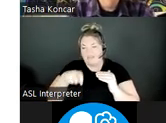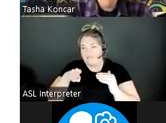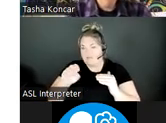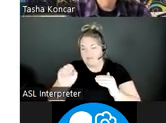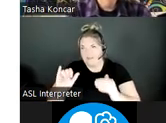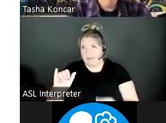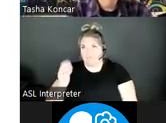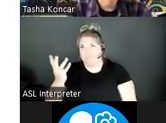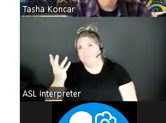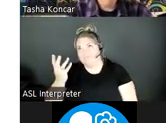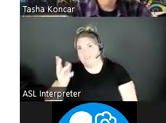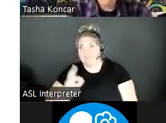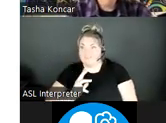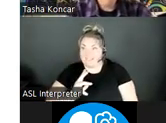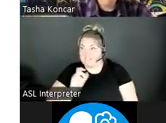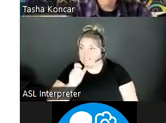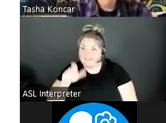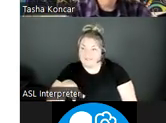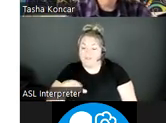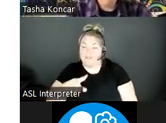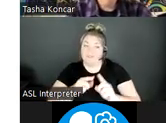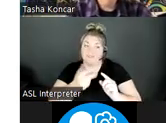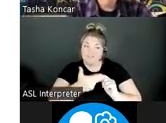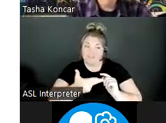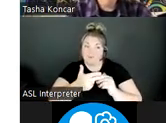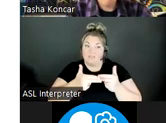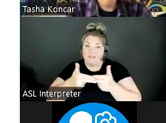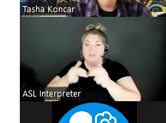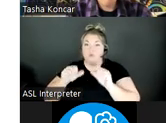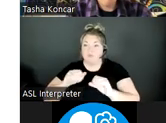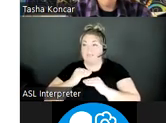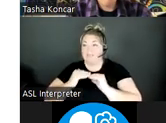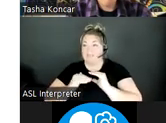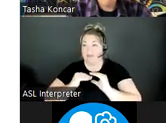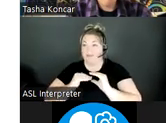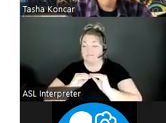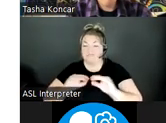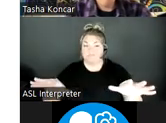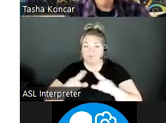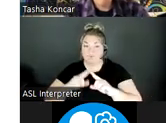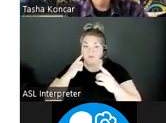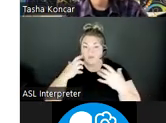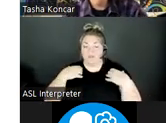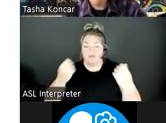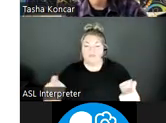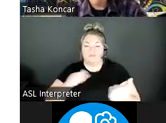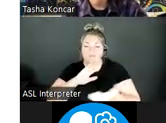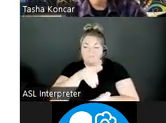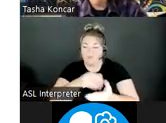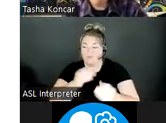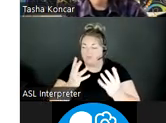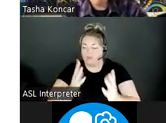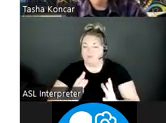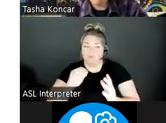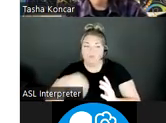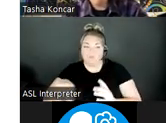know, fancy or anything, but these 3 slides can be emailed out to like mental health centers and providers so that